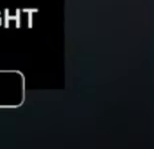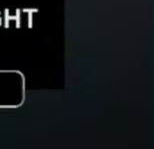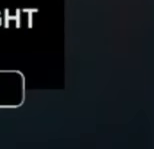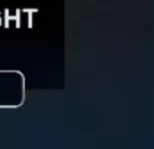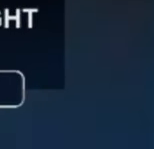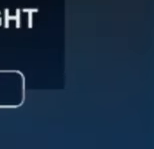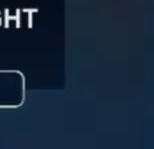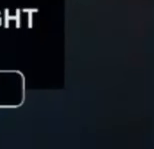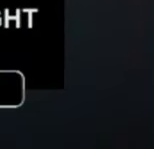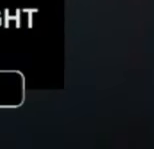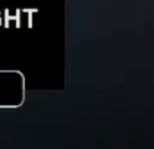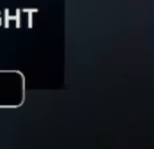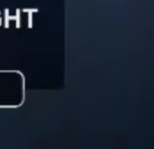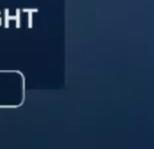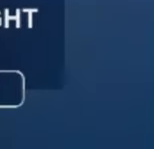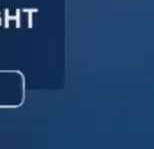without any physical defect,